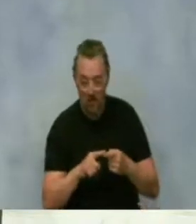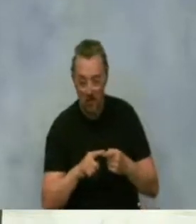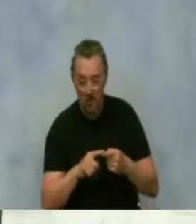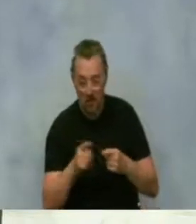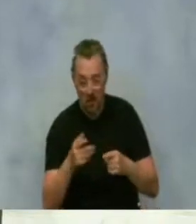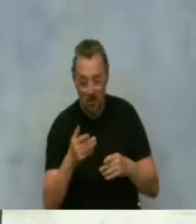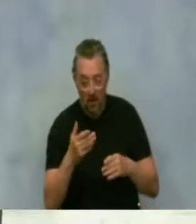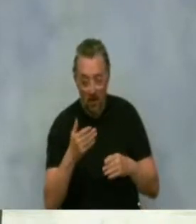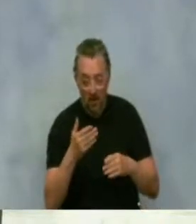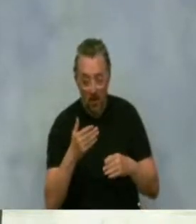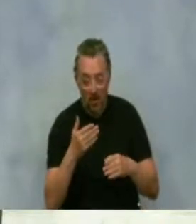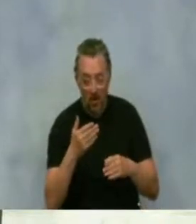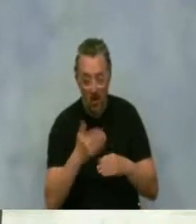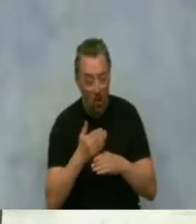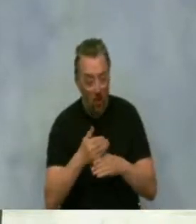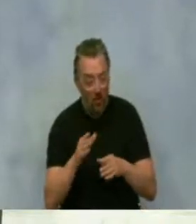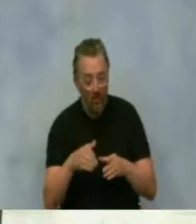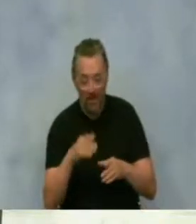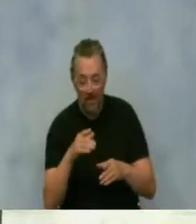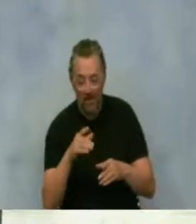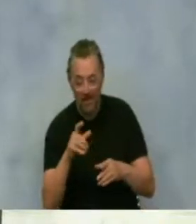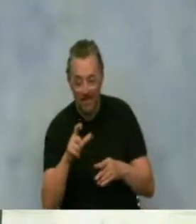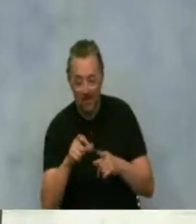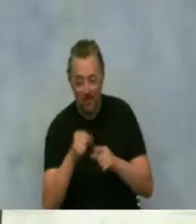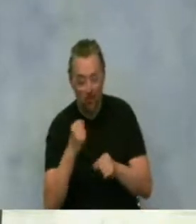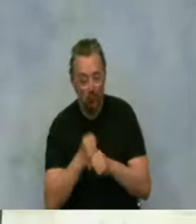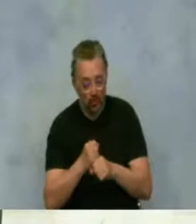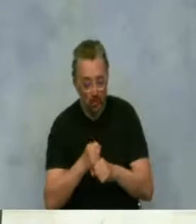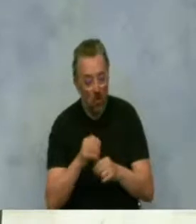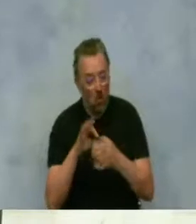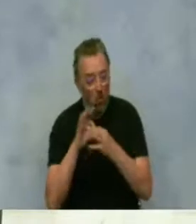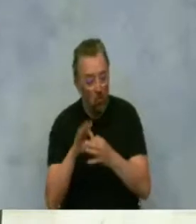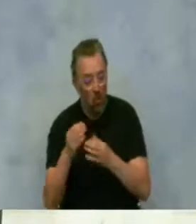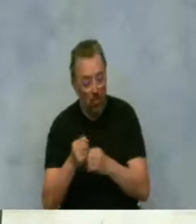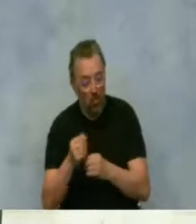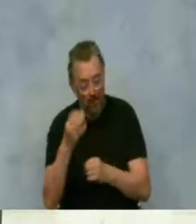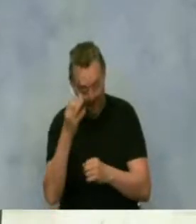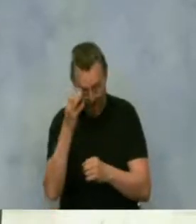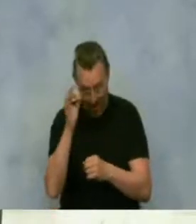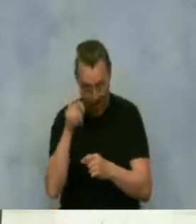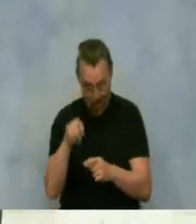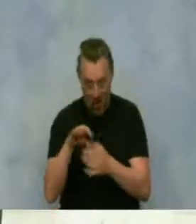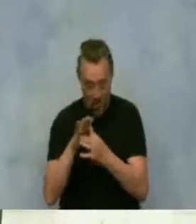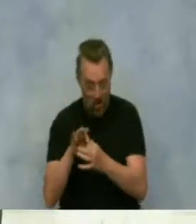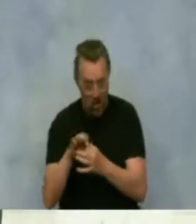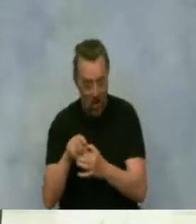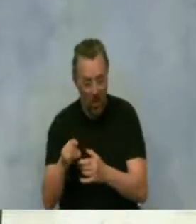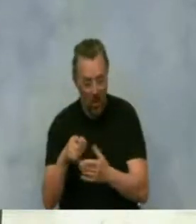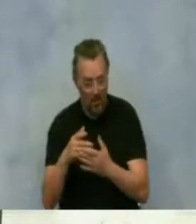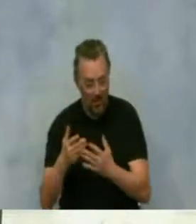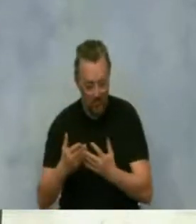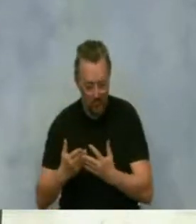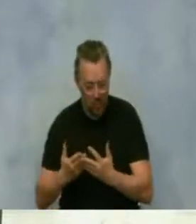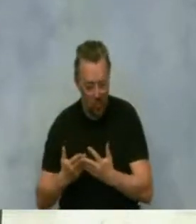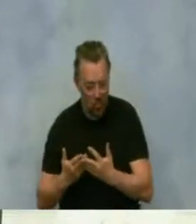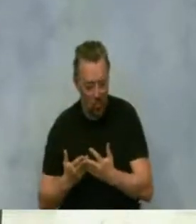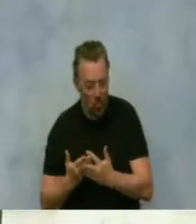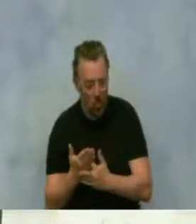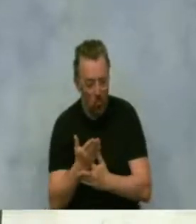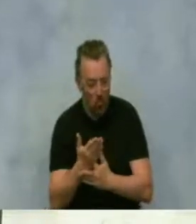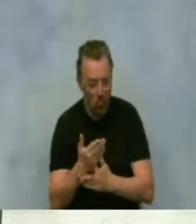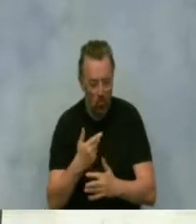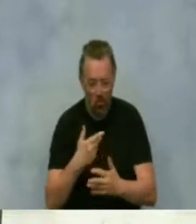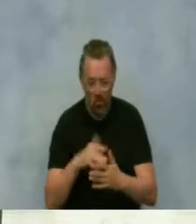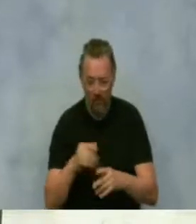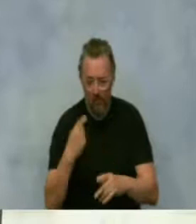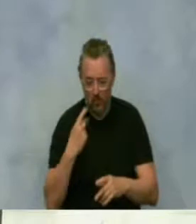work of the TPCG, which actually keeps an eye on the strategy with the council throughout the year, is something that all the way through our experience since